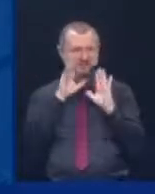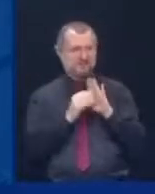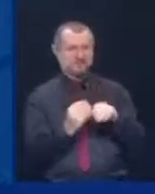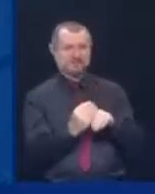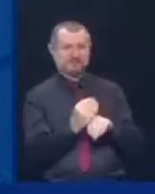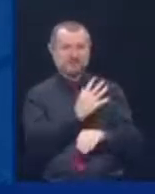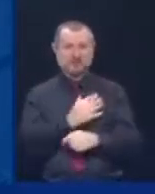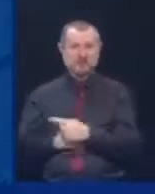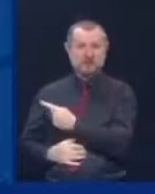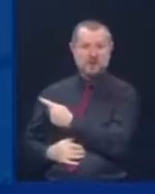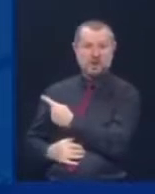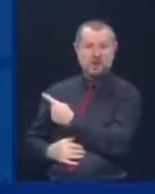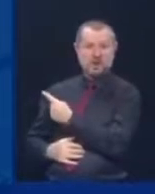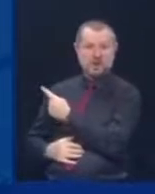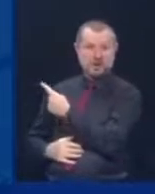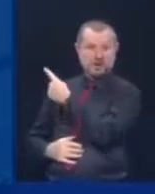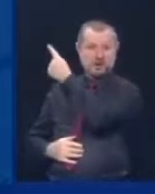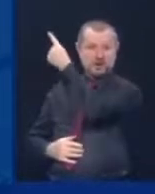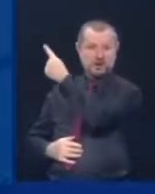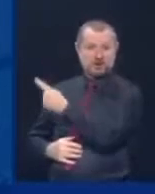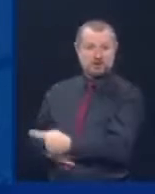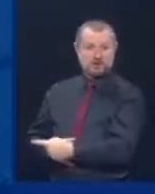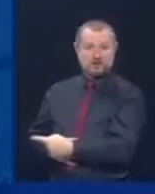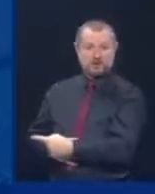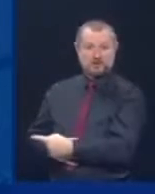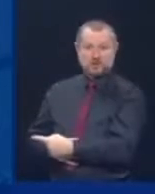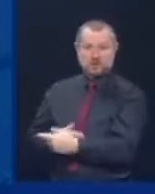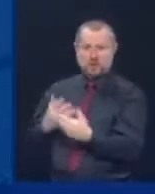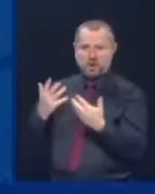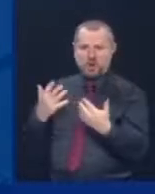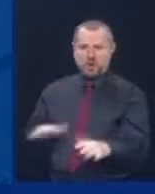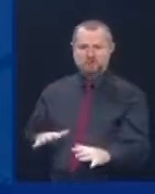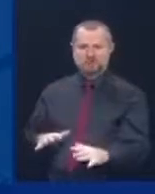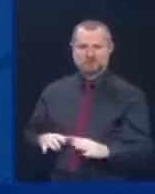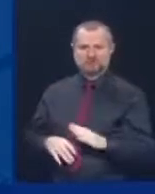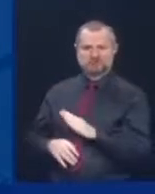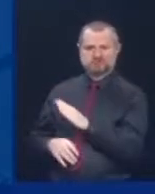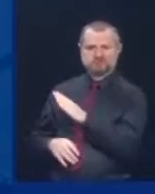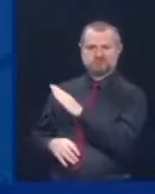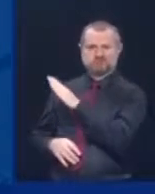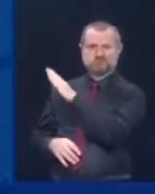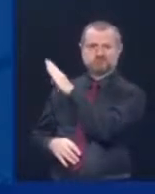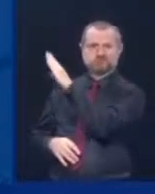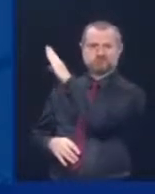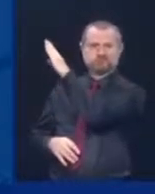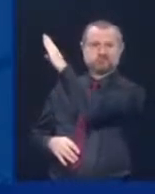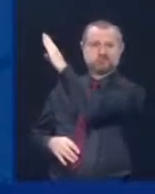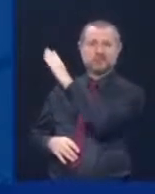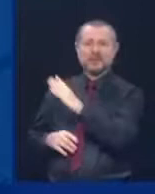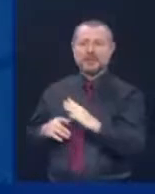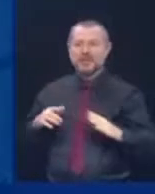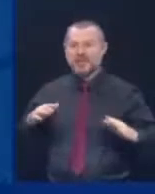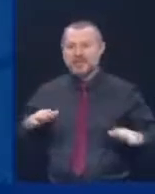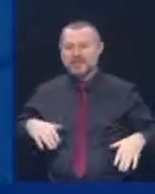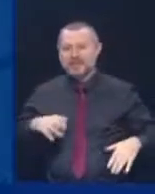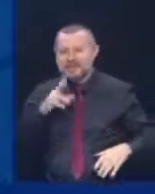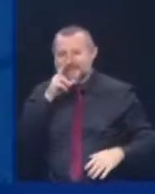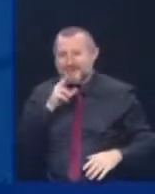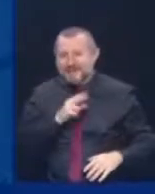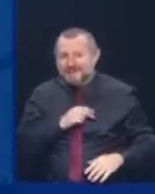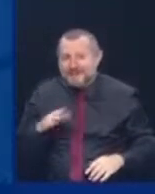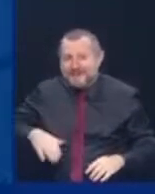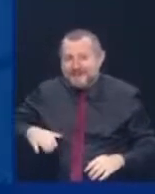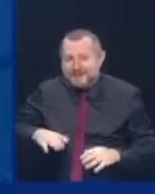First, we are already in a bad period. Before you get to Thanksgiving, we